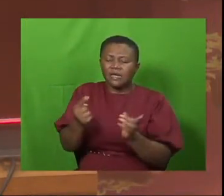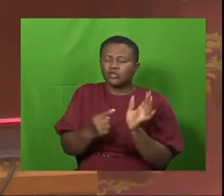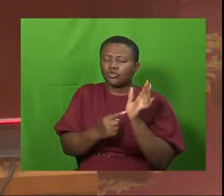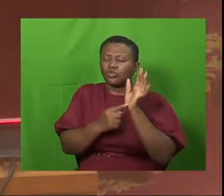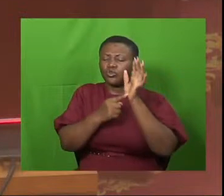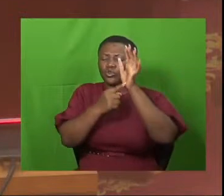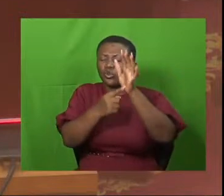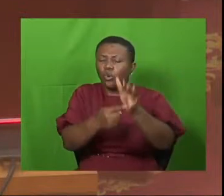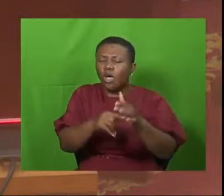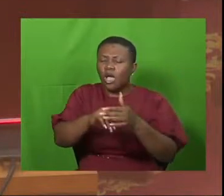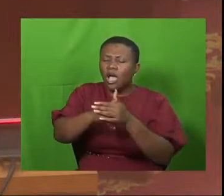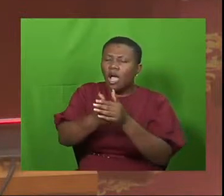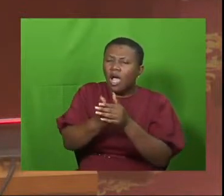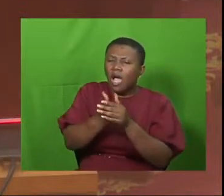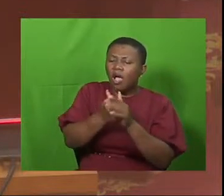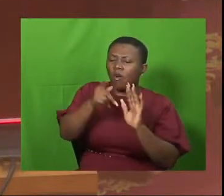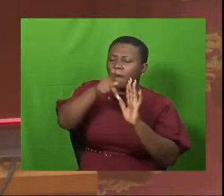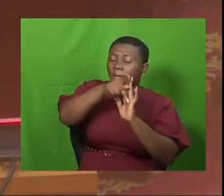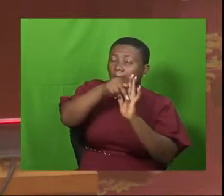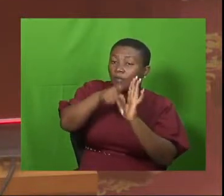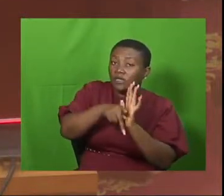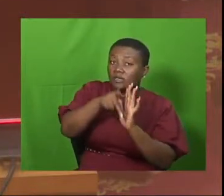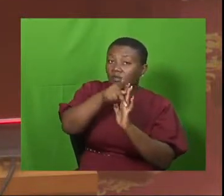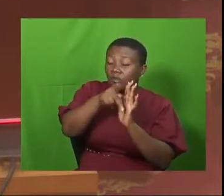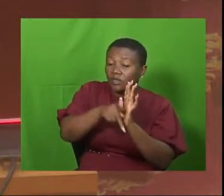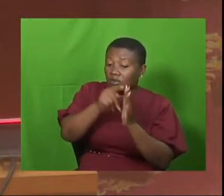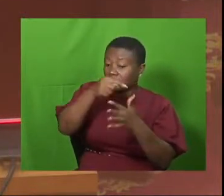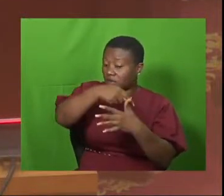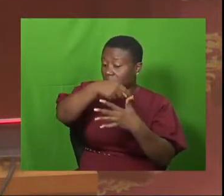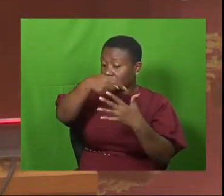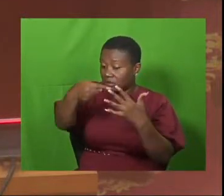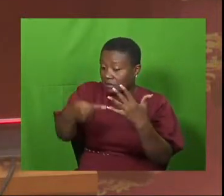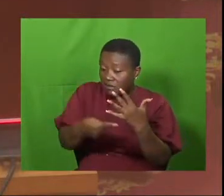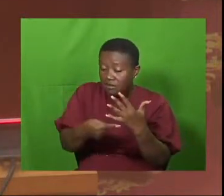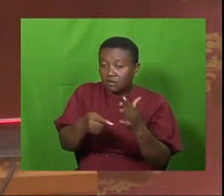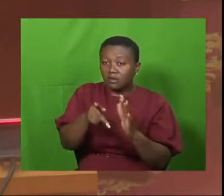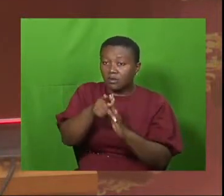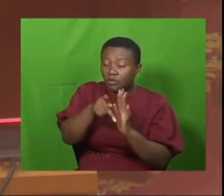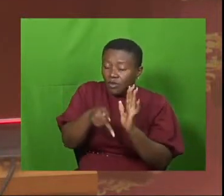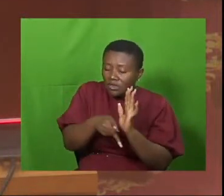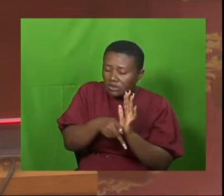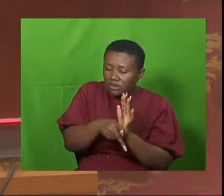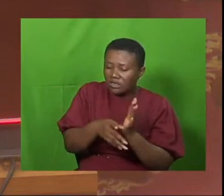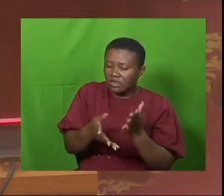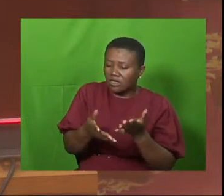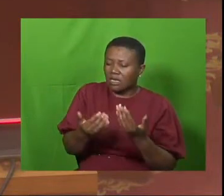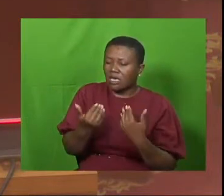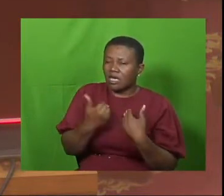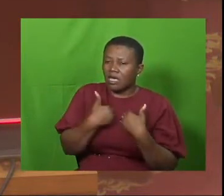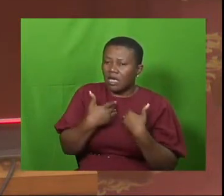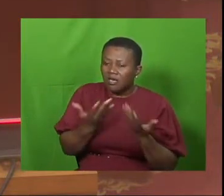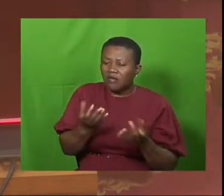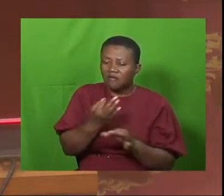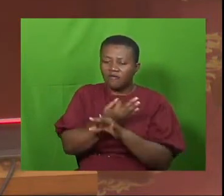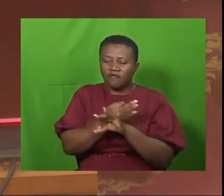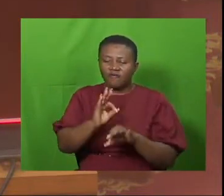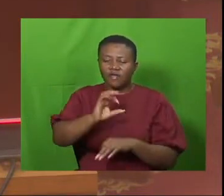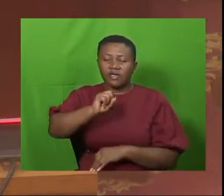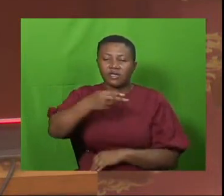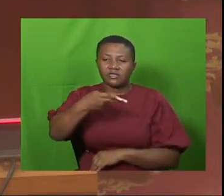policies. And these alternative policies included free